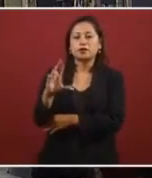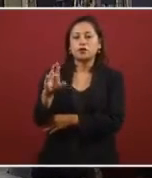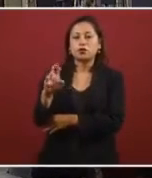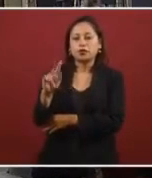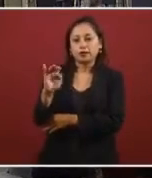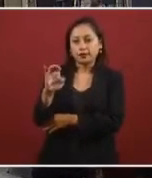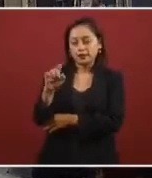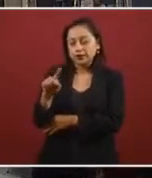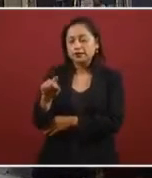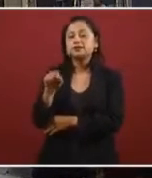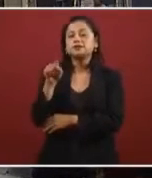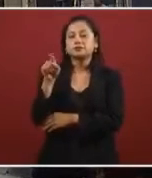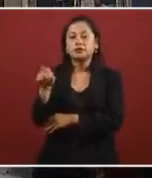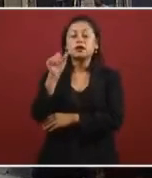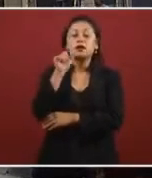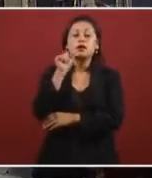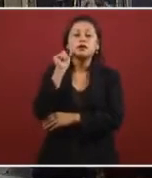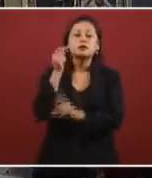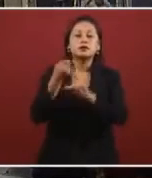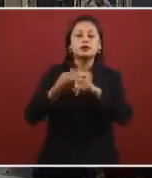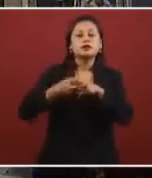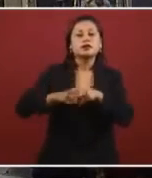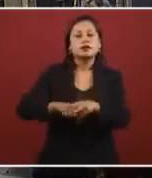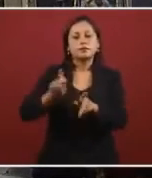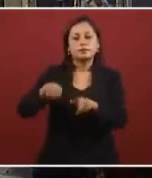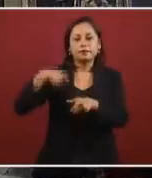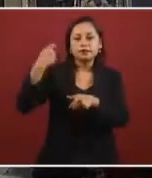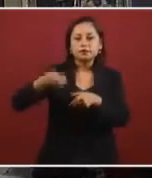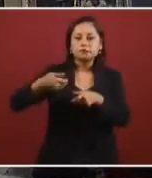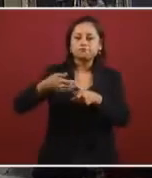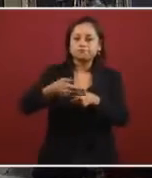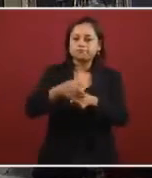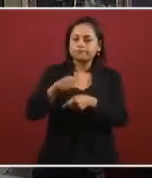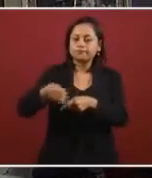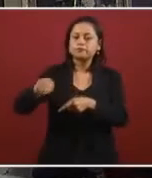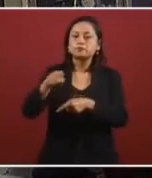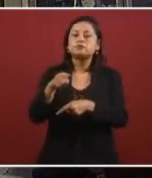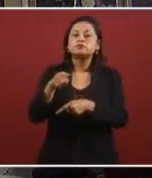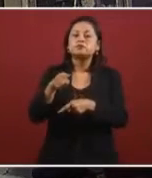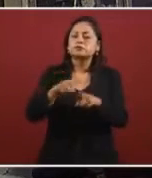of Cortez. They started the initiating the